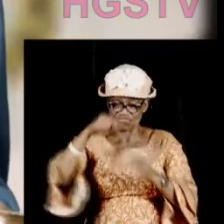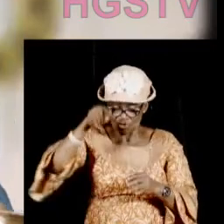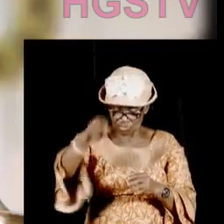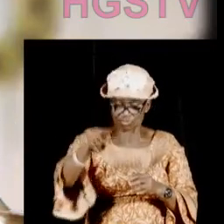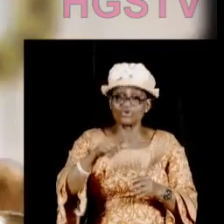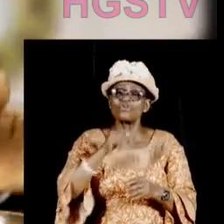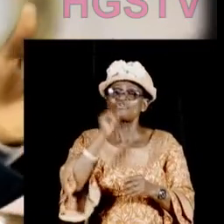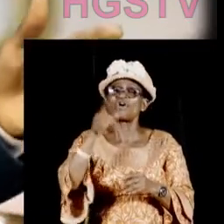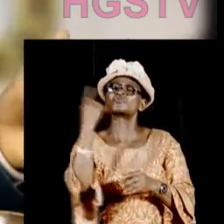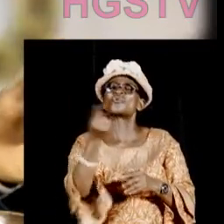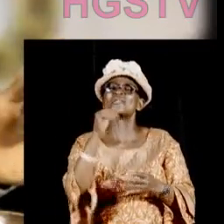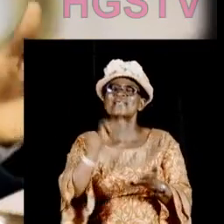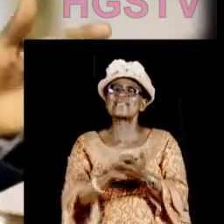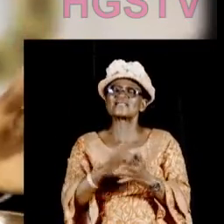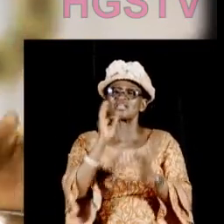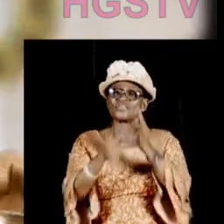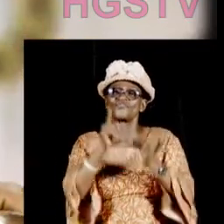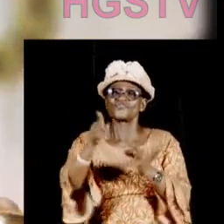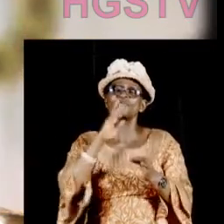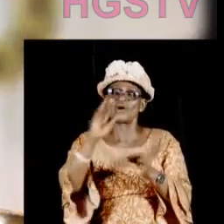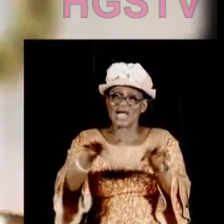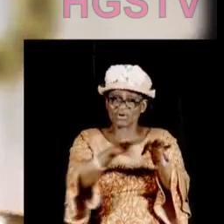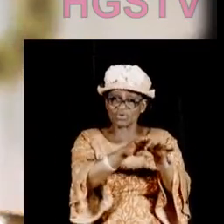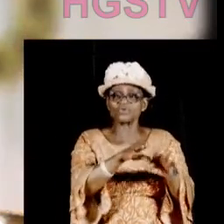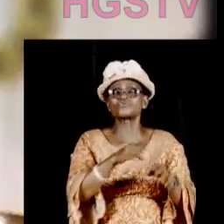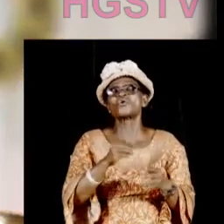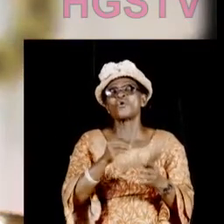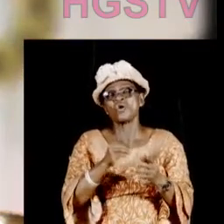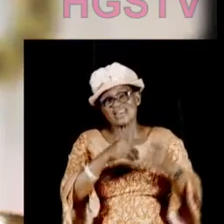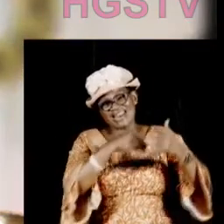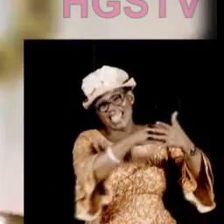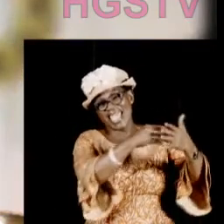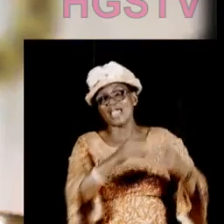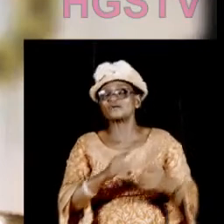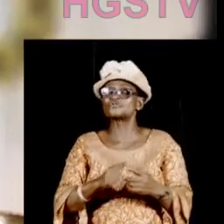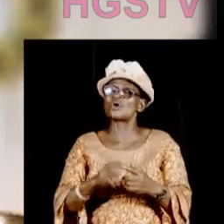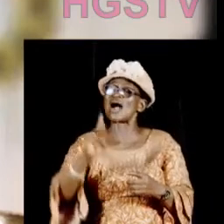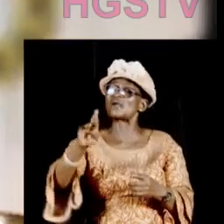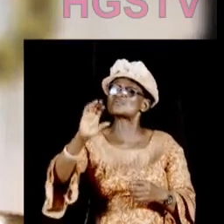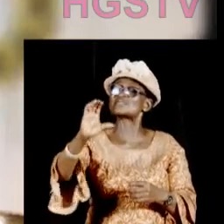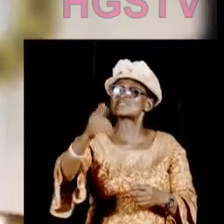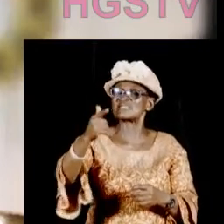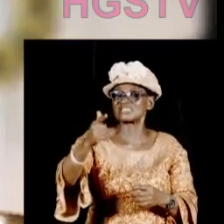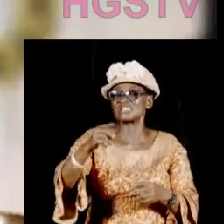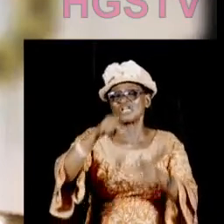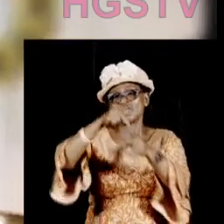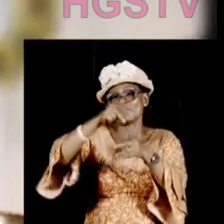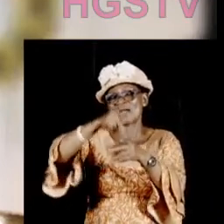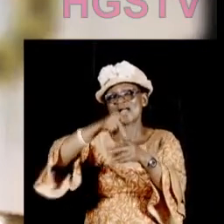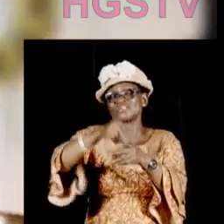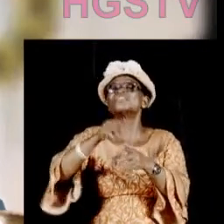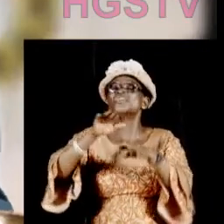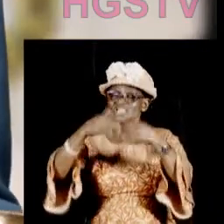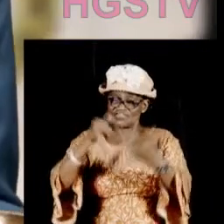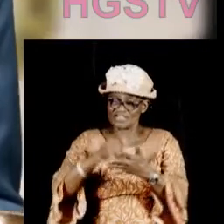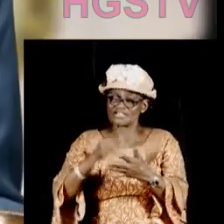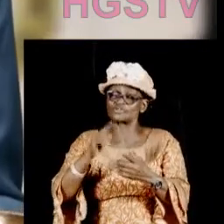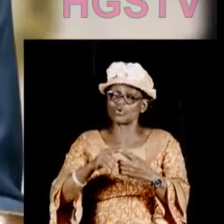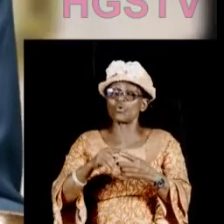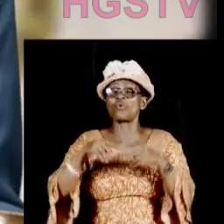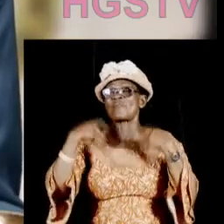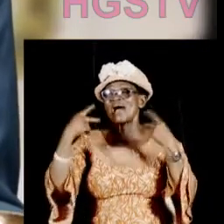Not only that, if you are close or nearer to any Redeemed Christian Church of God, you can as well give your detail to the pastor. He